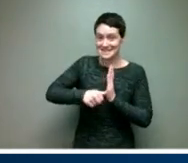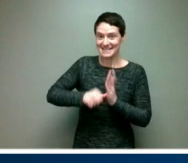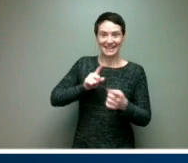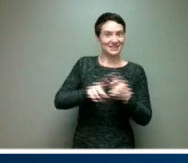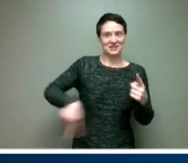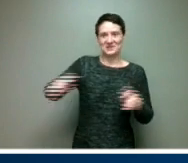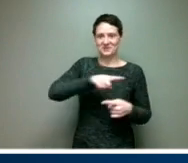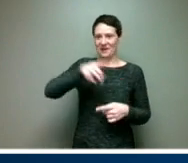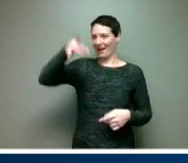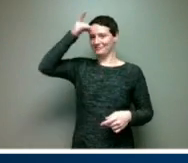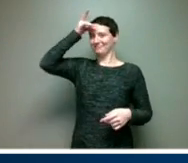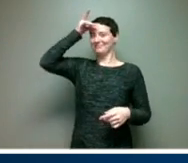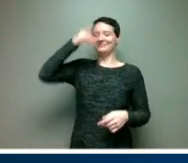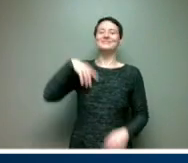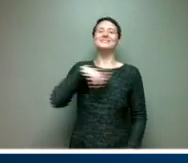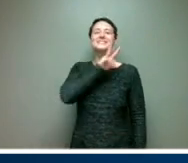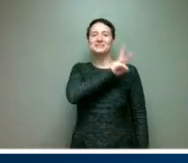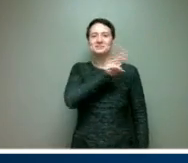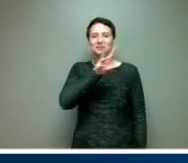It's